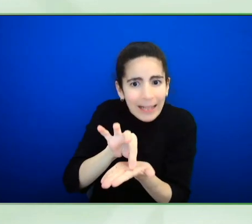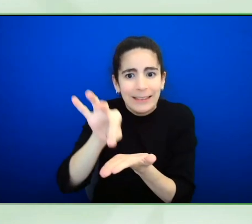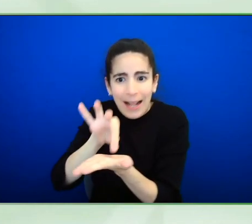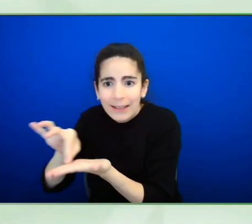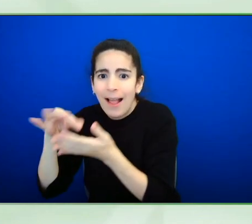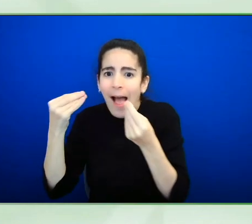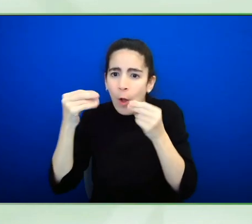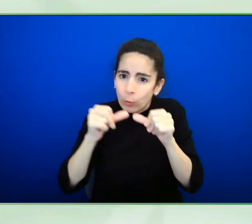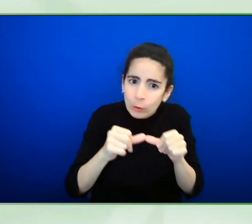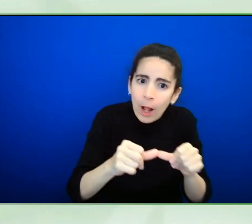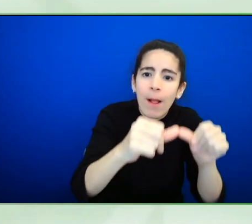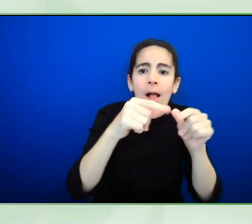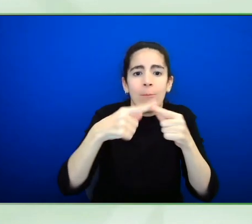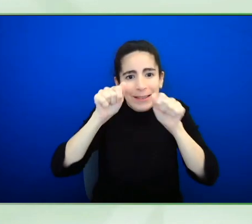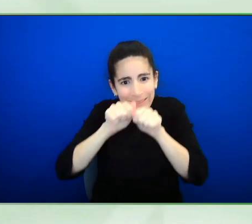I'm